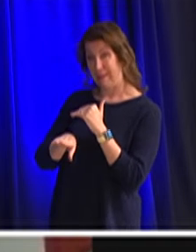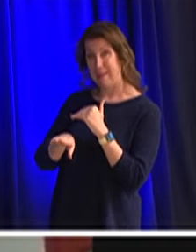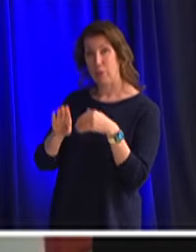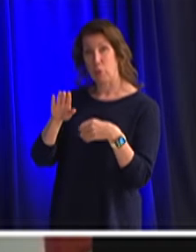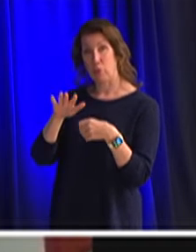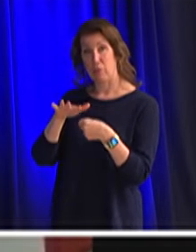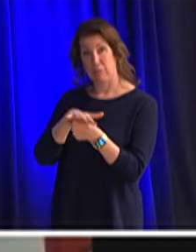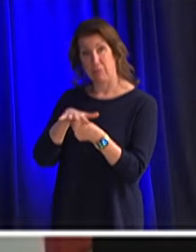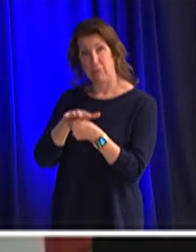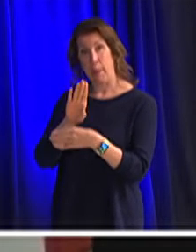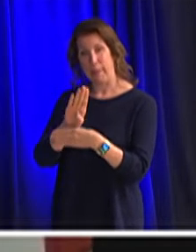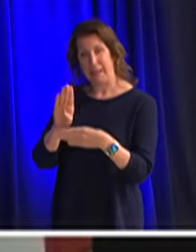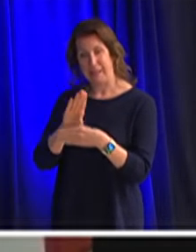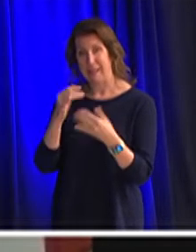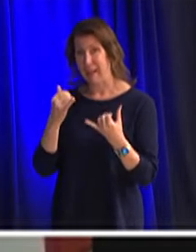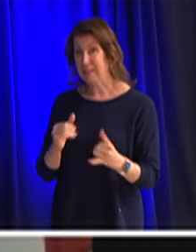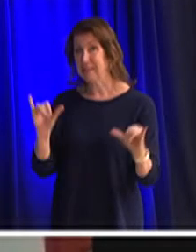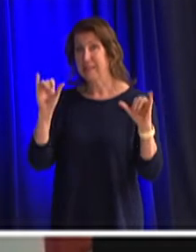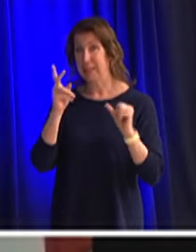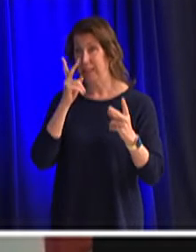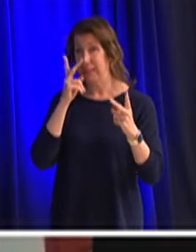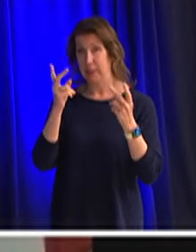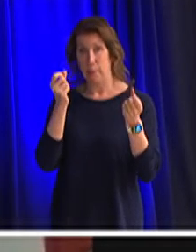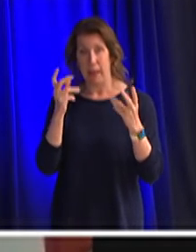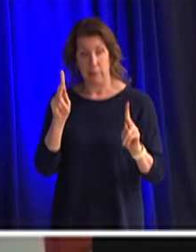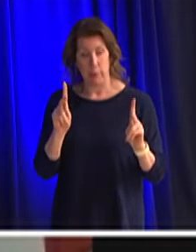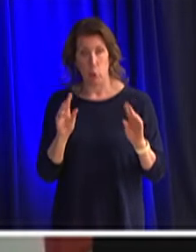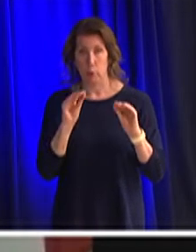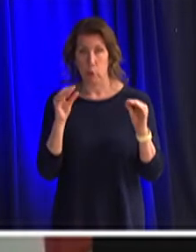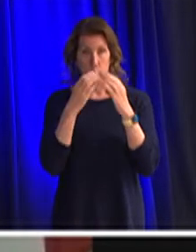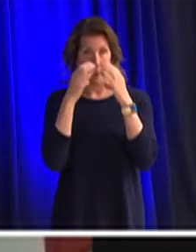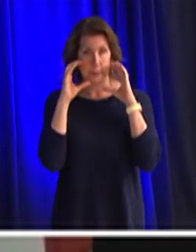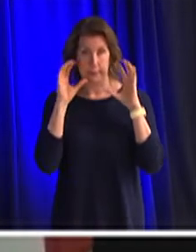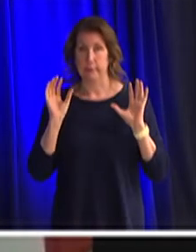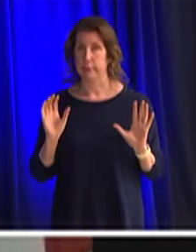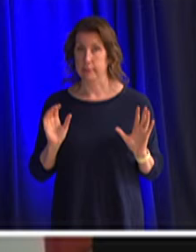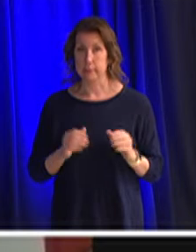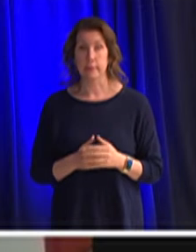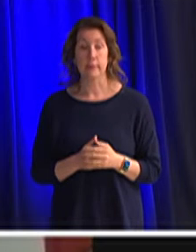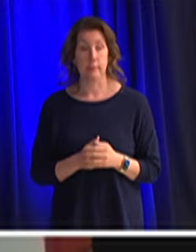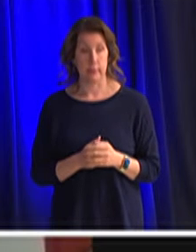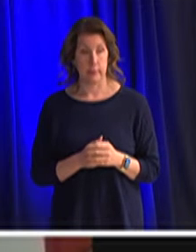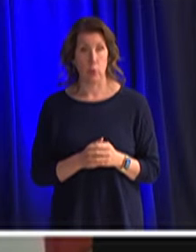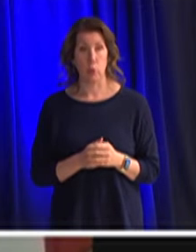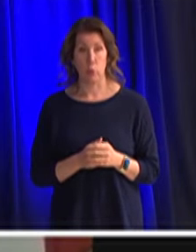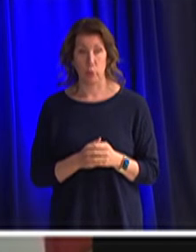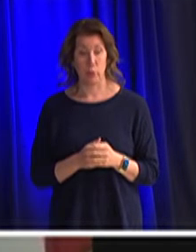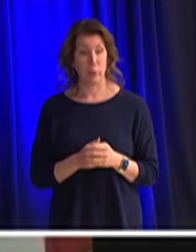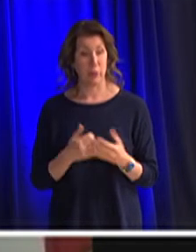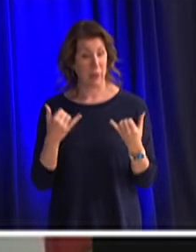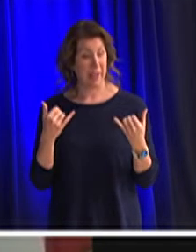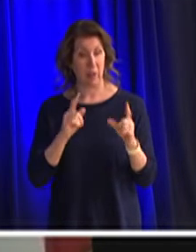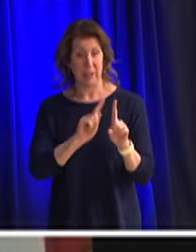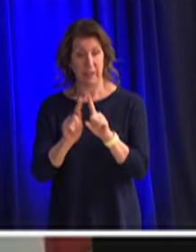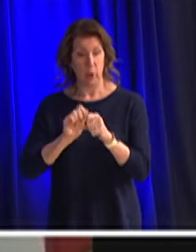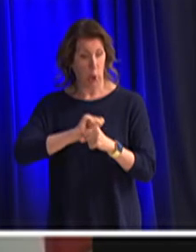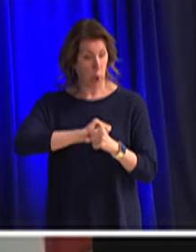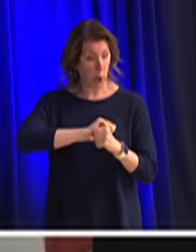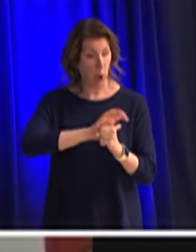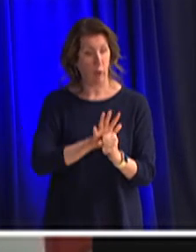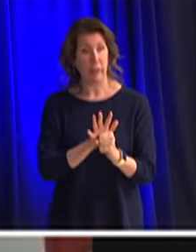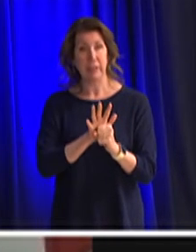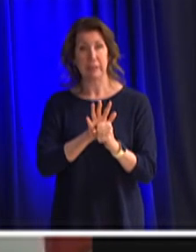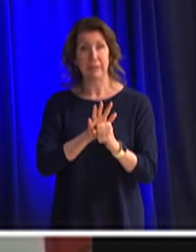businesses in our community, I still see a lot of people not wearing the mask. With the different variations that are going out there, it's even more critical now